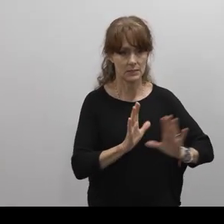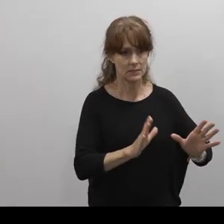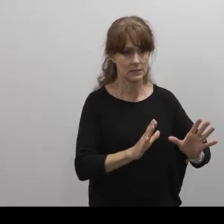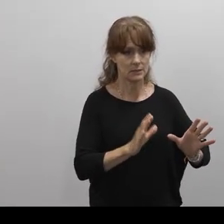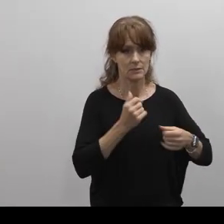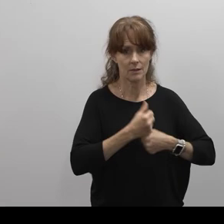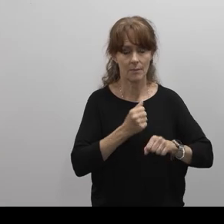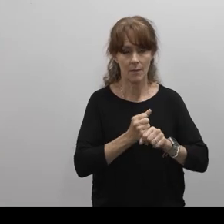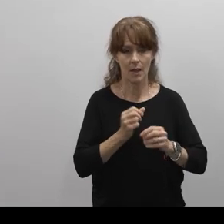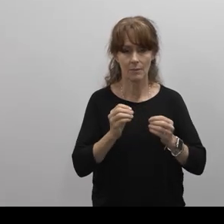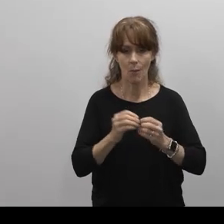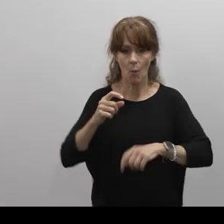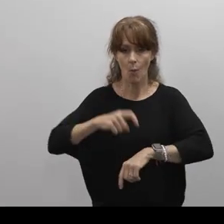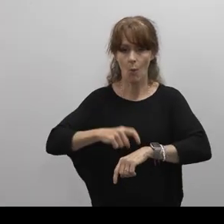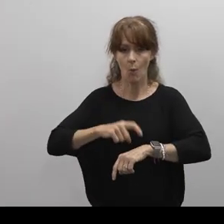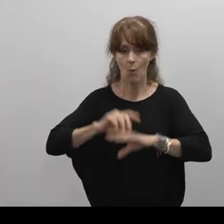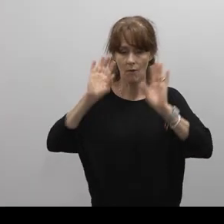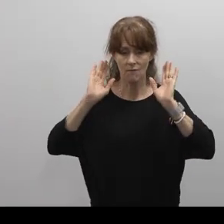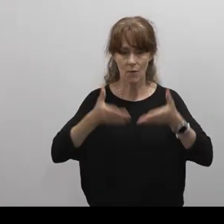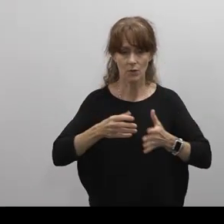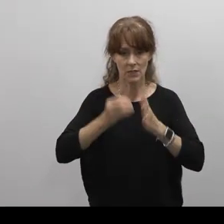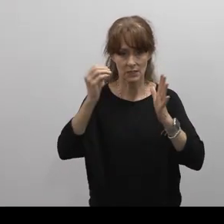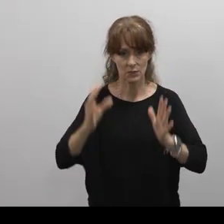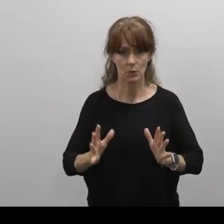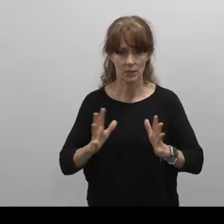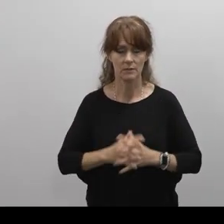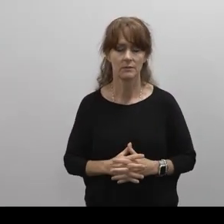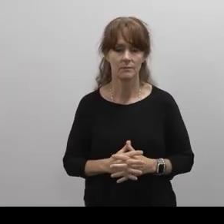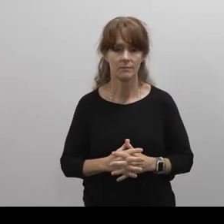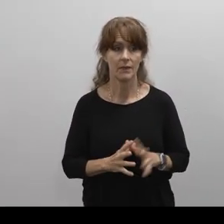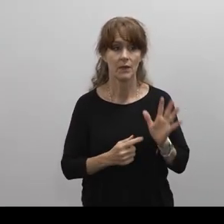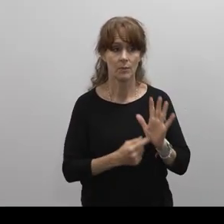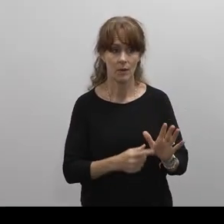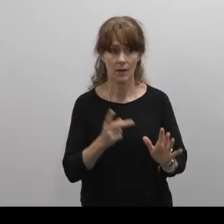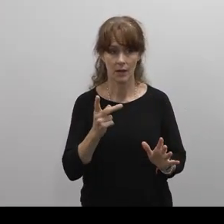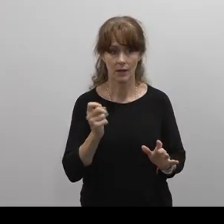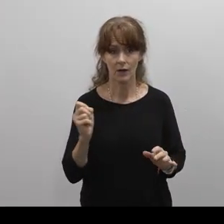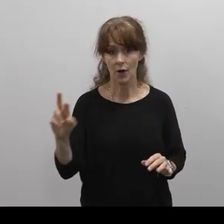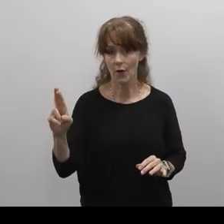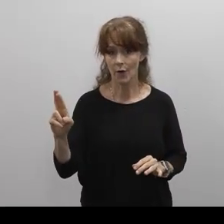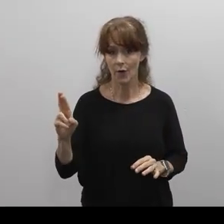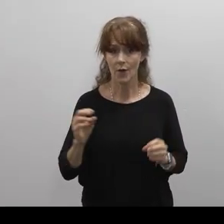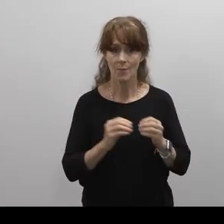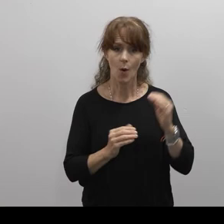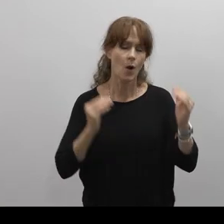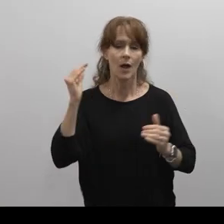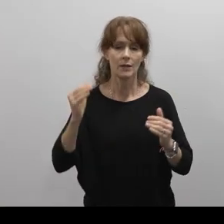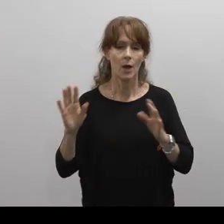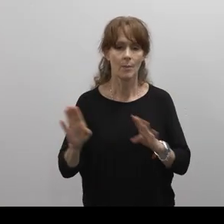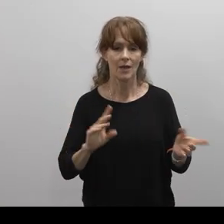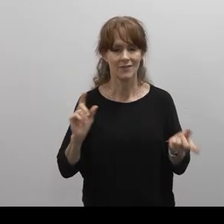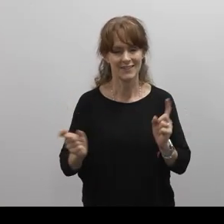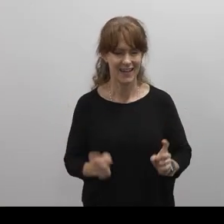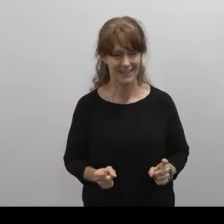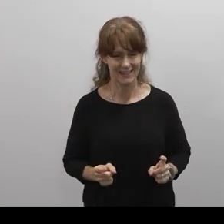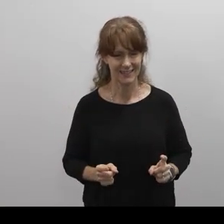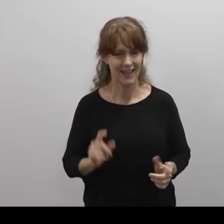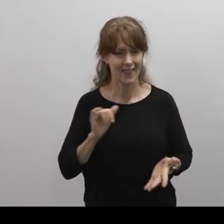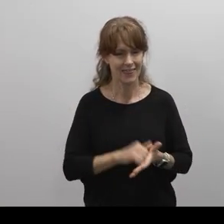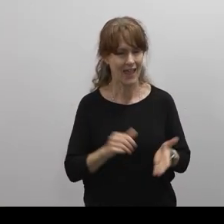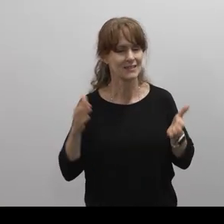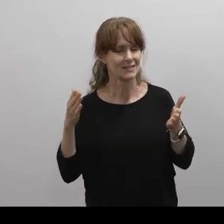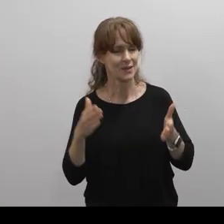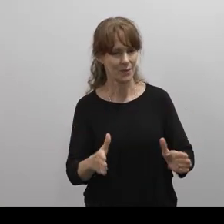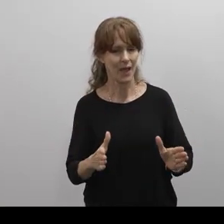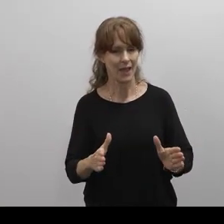room for more focus on students. And as you pointed out, Ms. Kerr, the more adult behavior changes, that is the way, that's